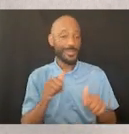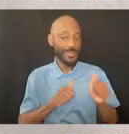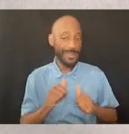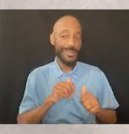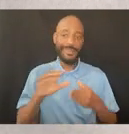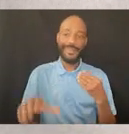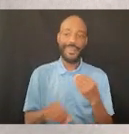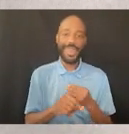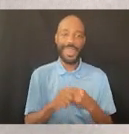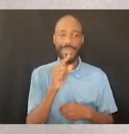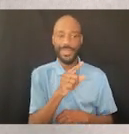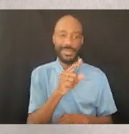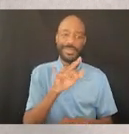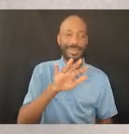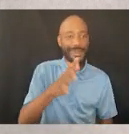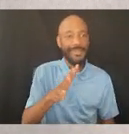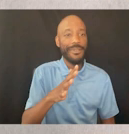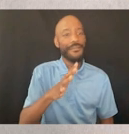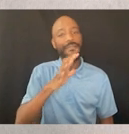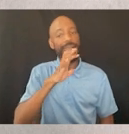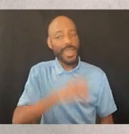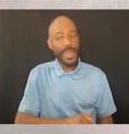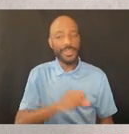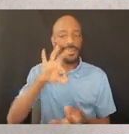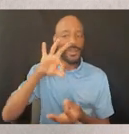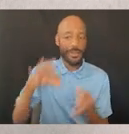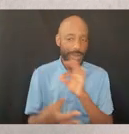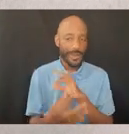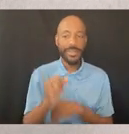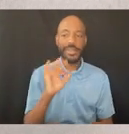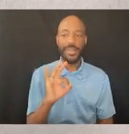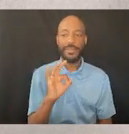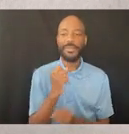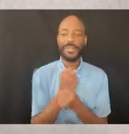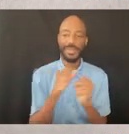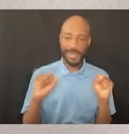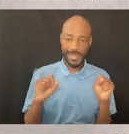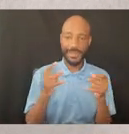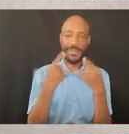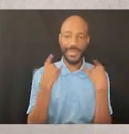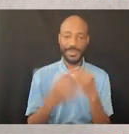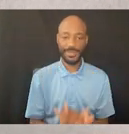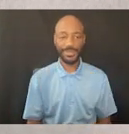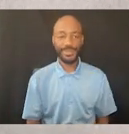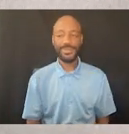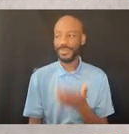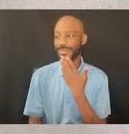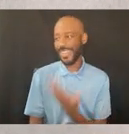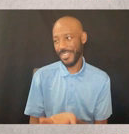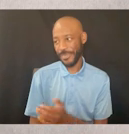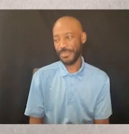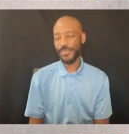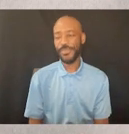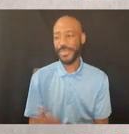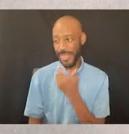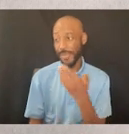add these kind of ancient interpretations of safety masks. Yeah. Thank you. Thank you